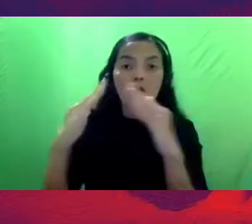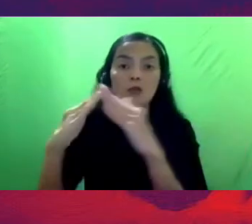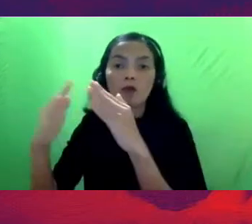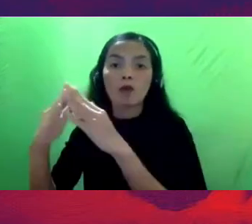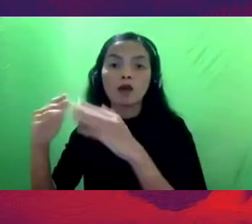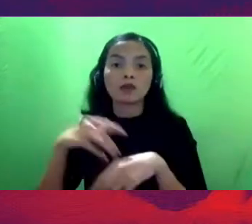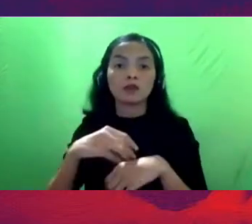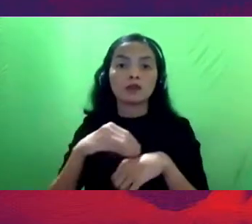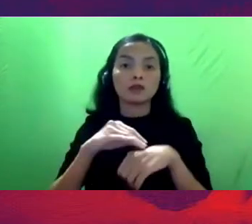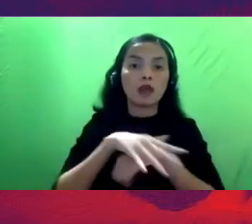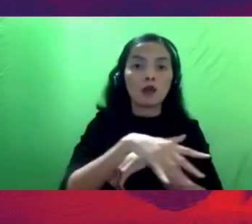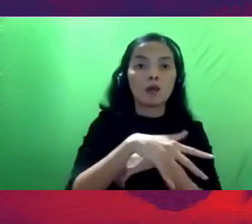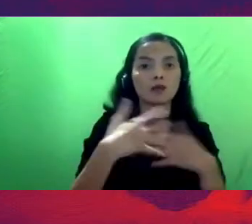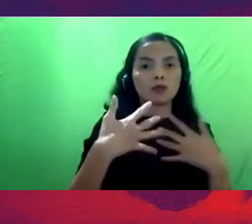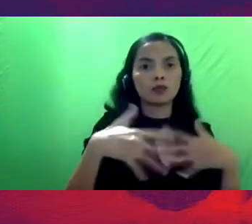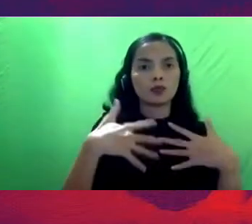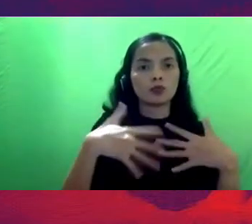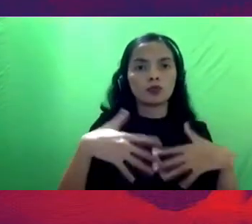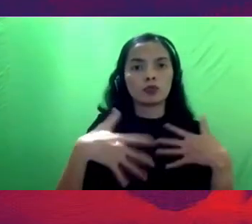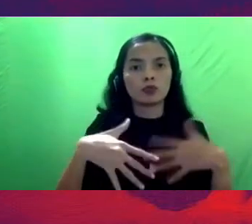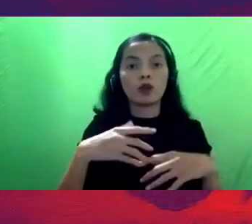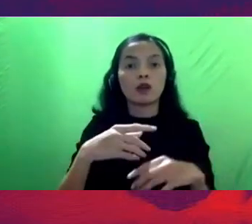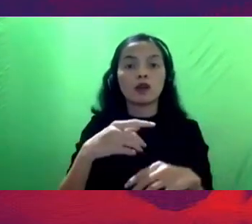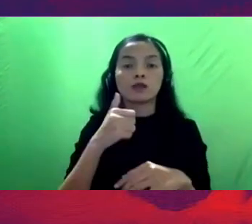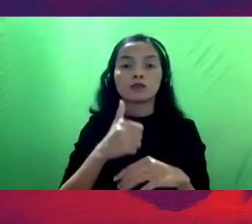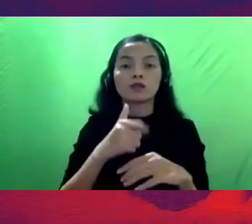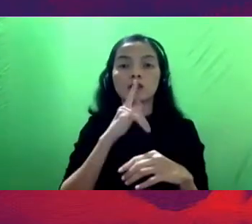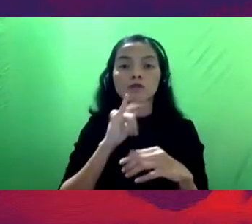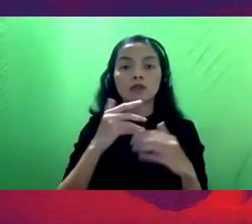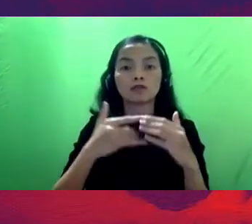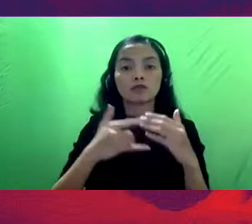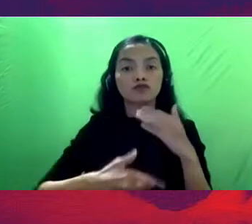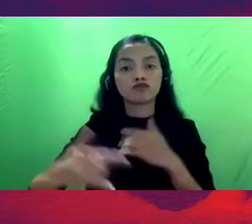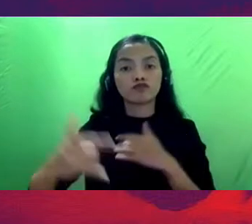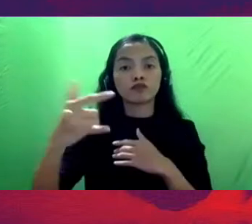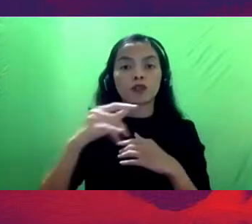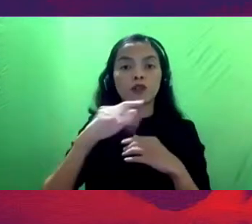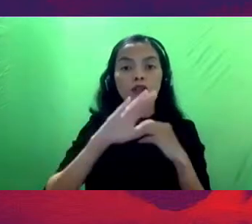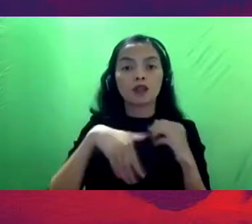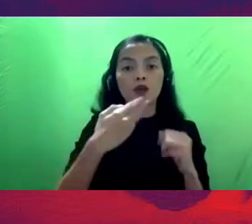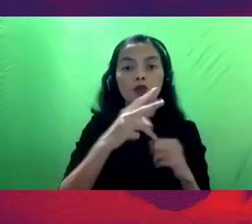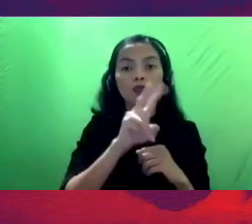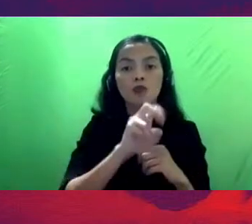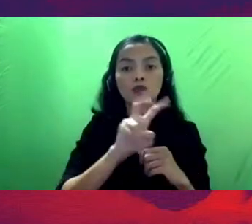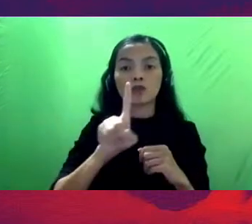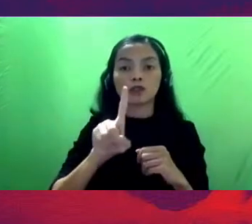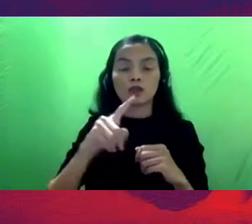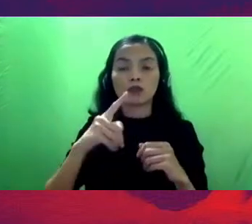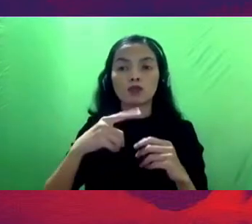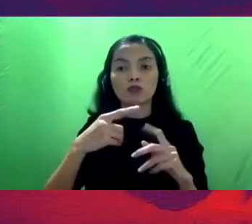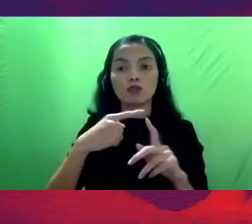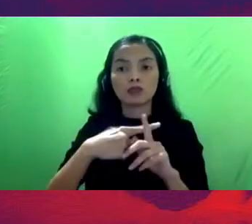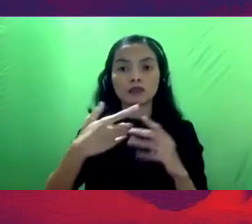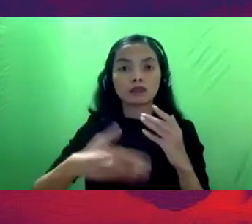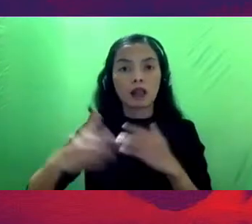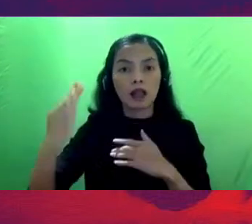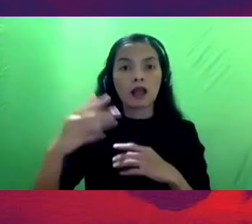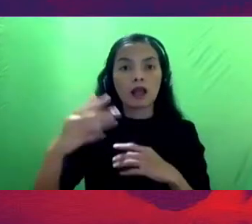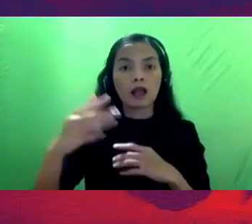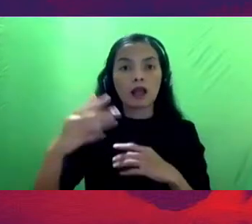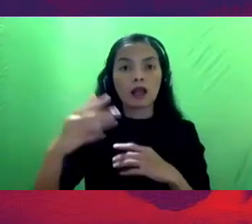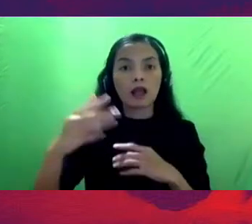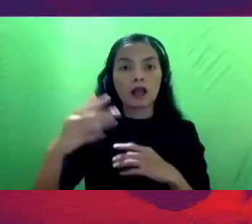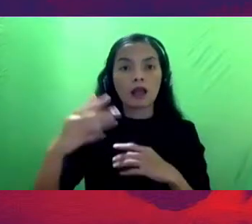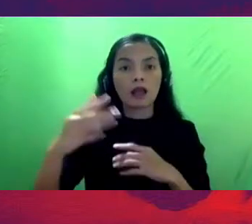is likely to continue in 2021 and beyond. The study shows that